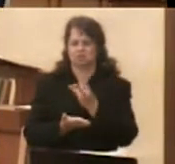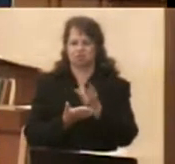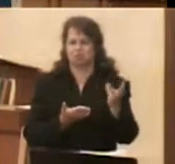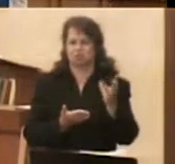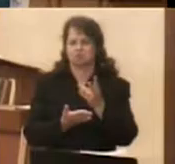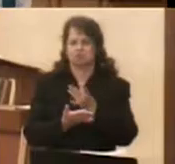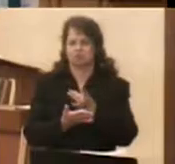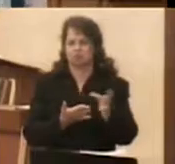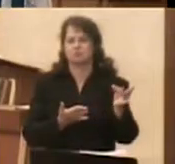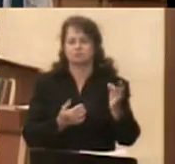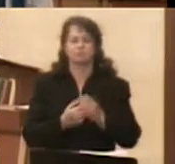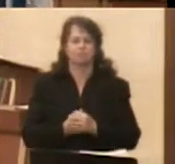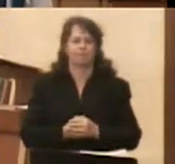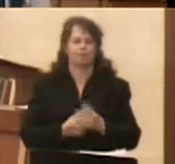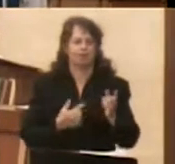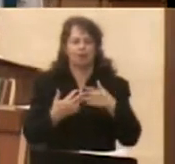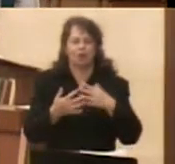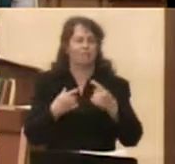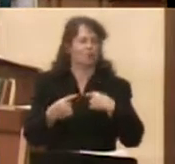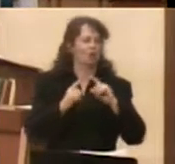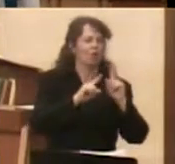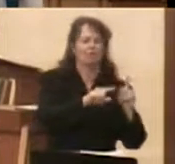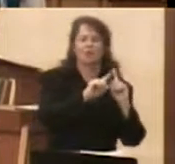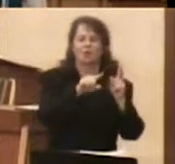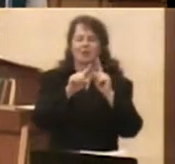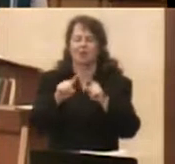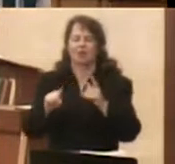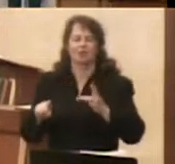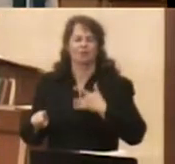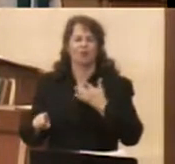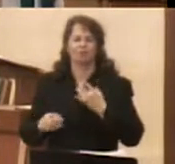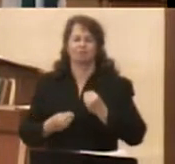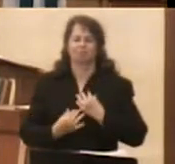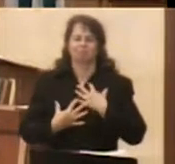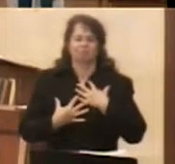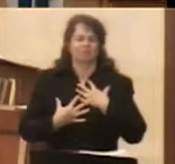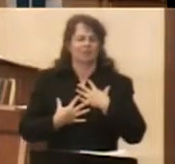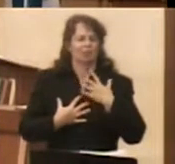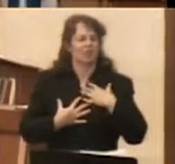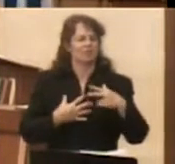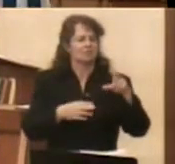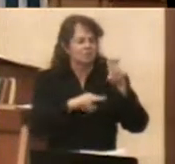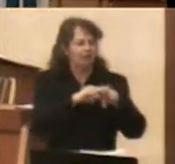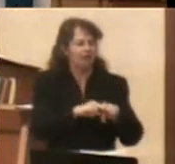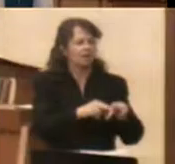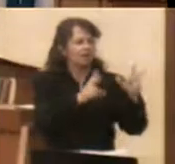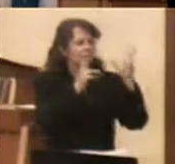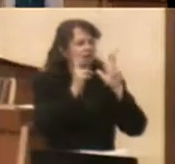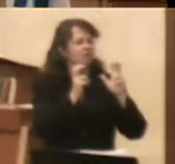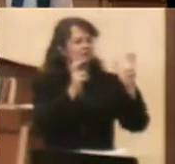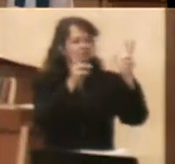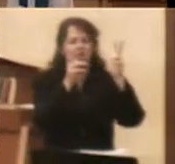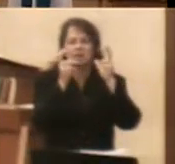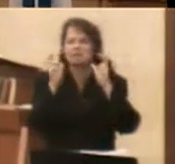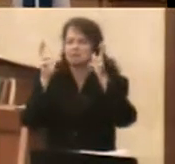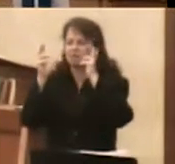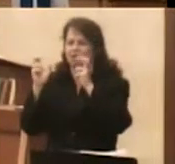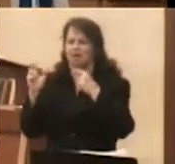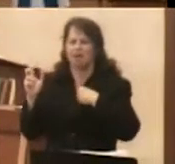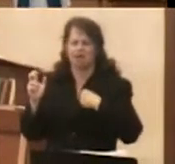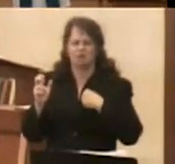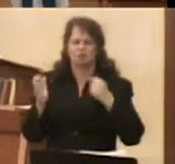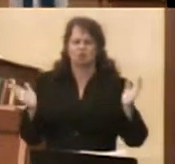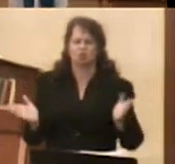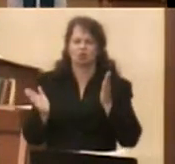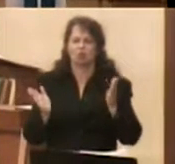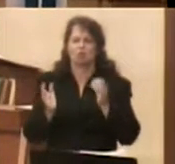as a community of faith, I was uplifted in times of worship with them. I was encouraged to worship in different ways that were